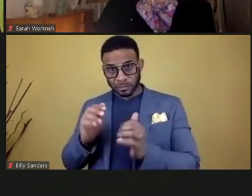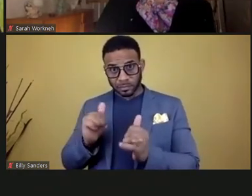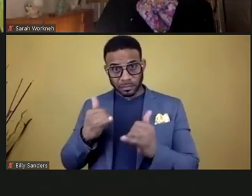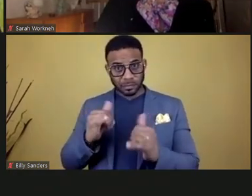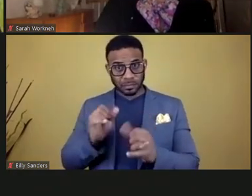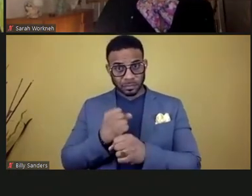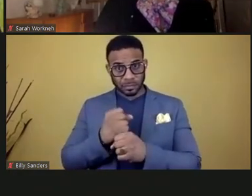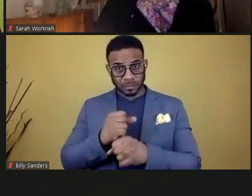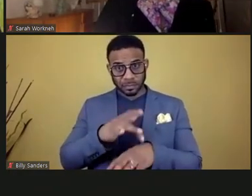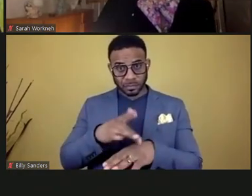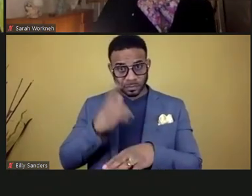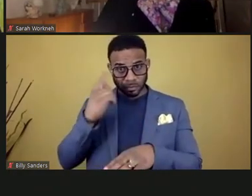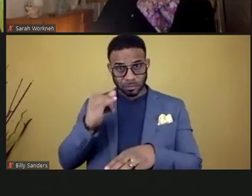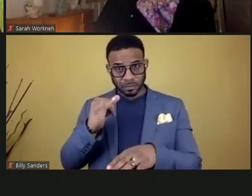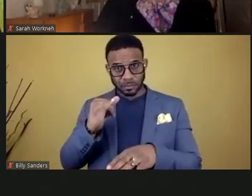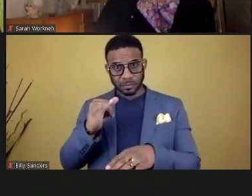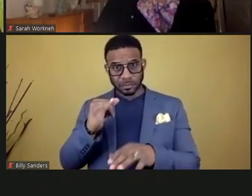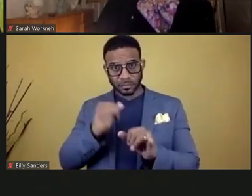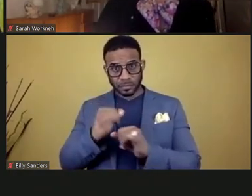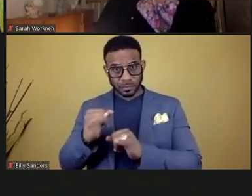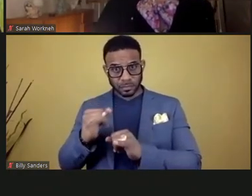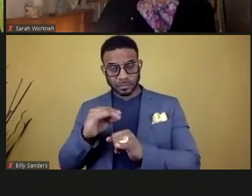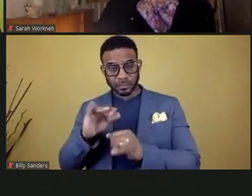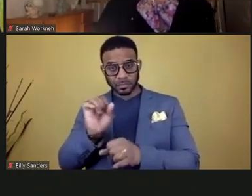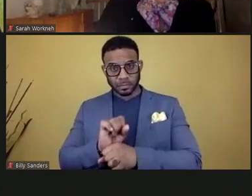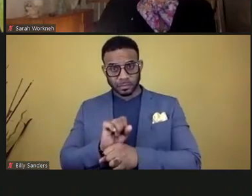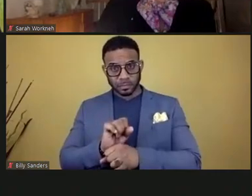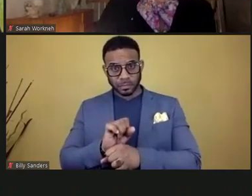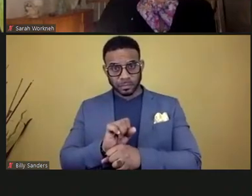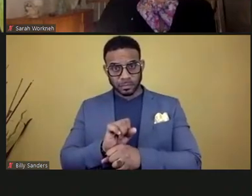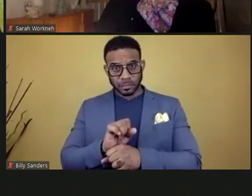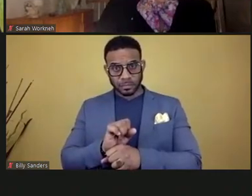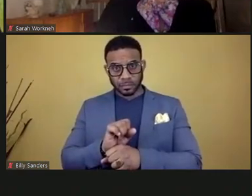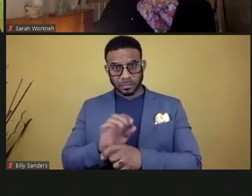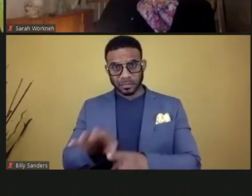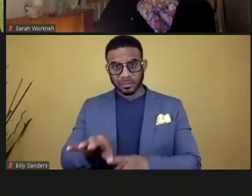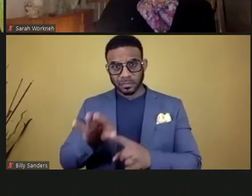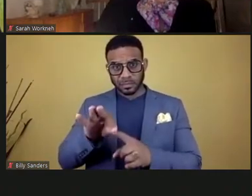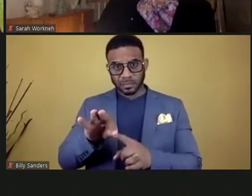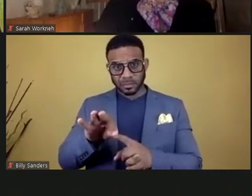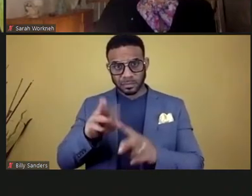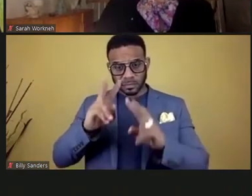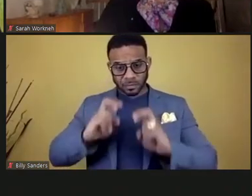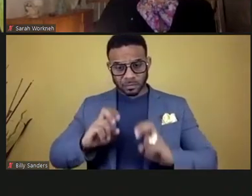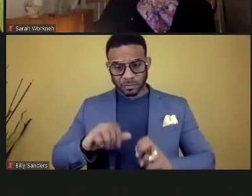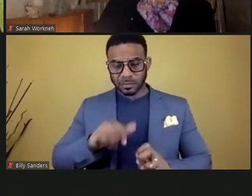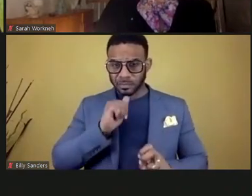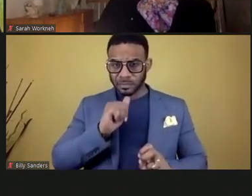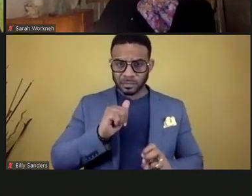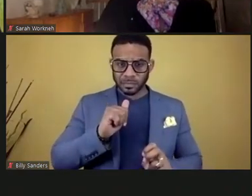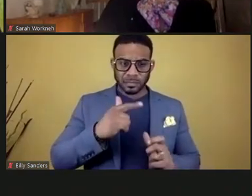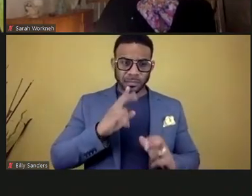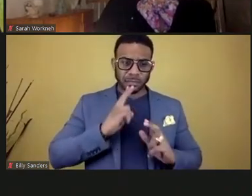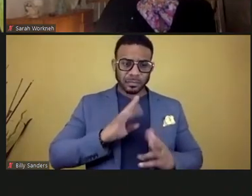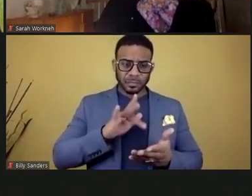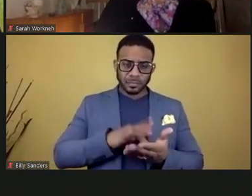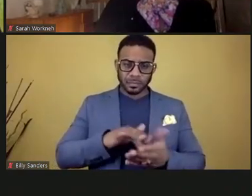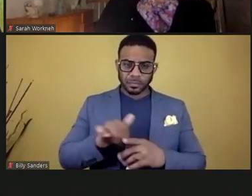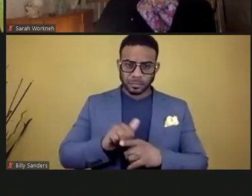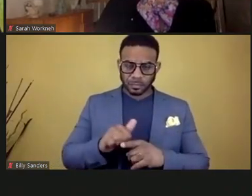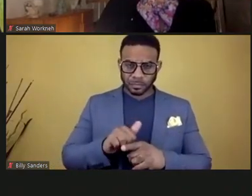create space for individuals and their work. And especially at MPAC, that's not necessarily a human-centered